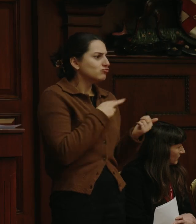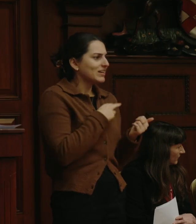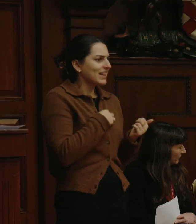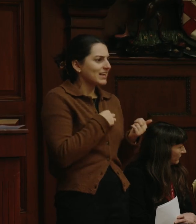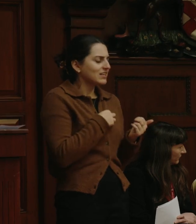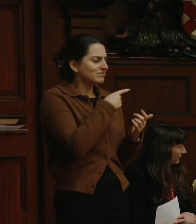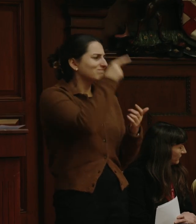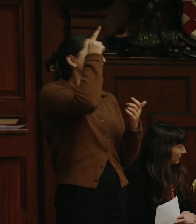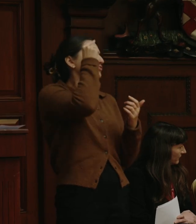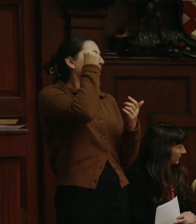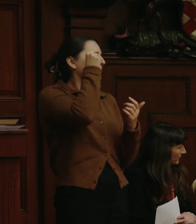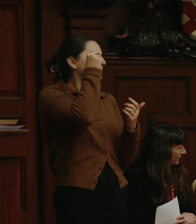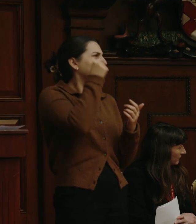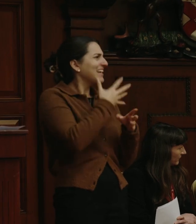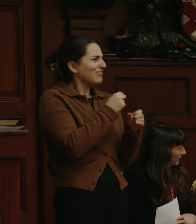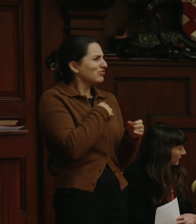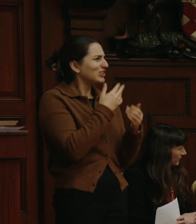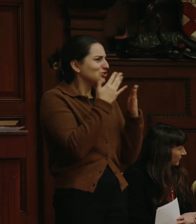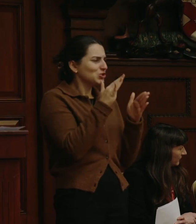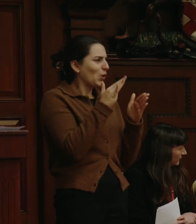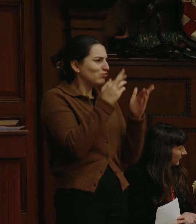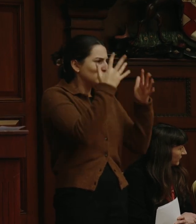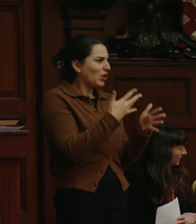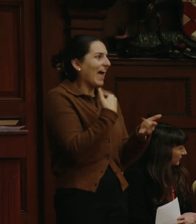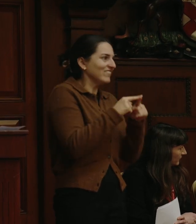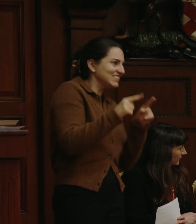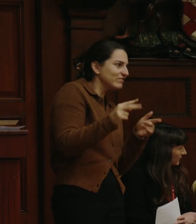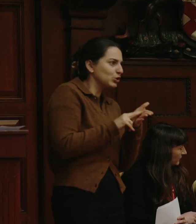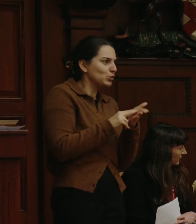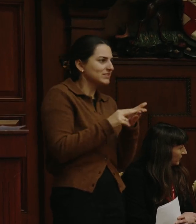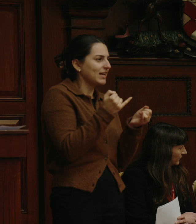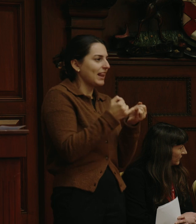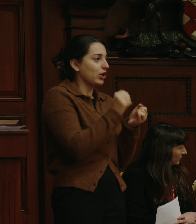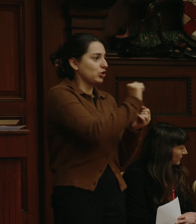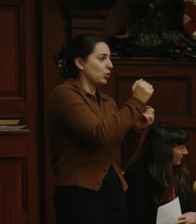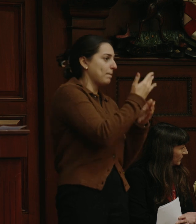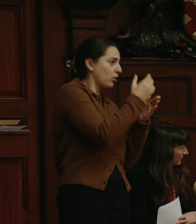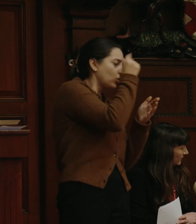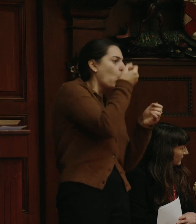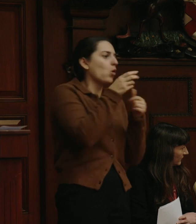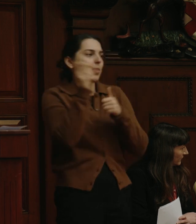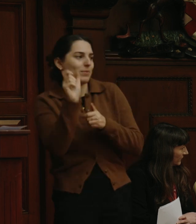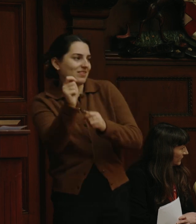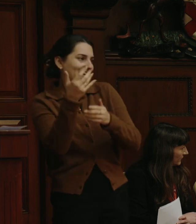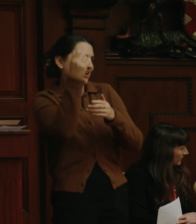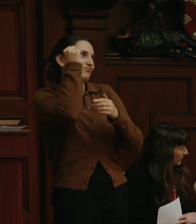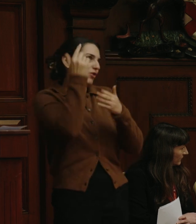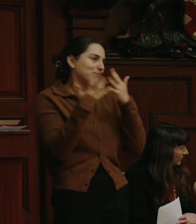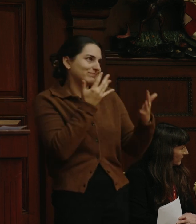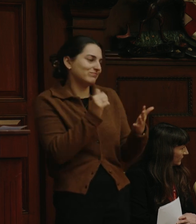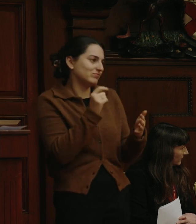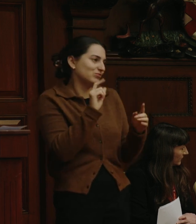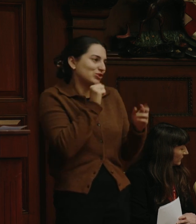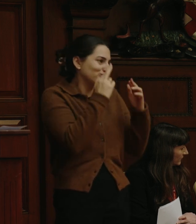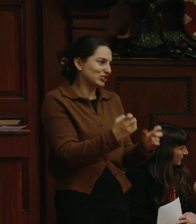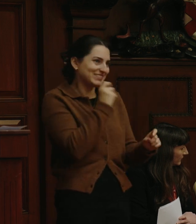really, it's never really been shown that there is a difference between using yours or someone else's serum.